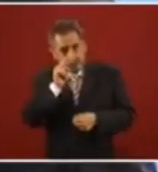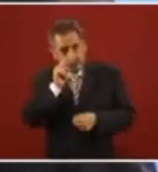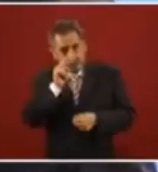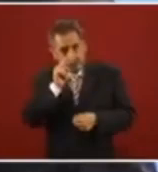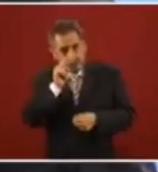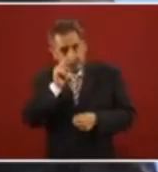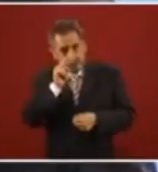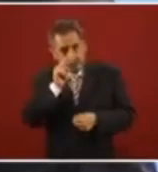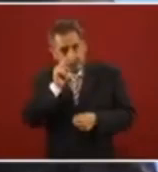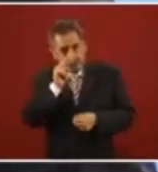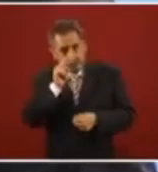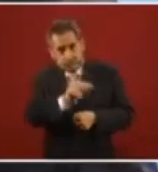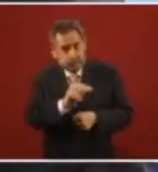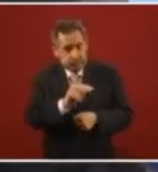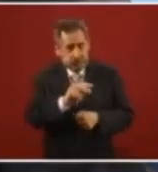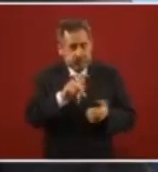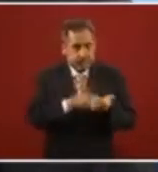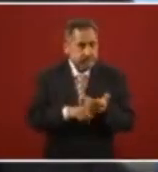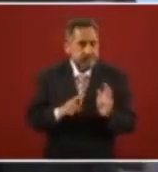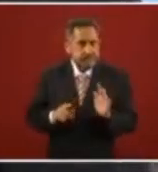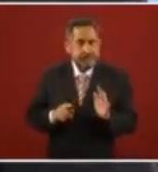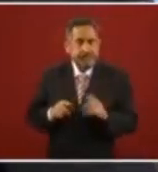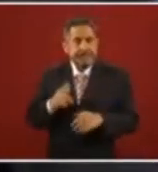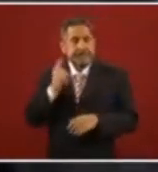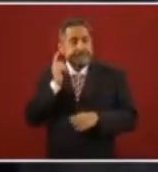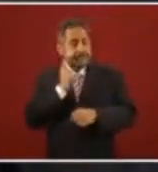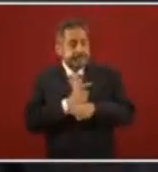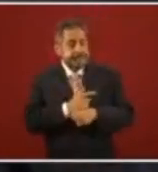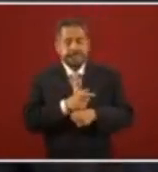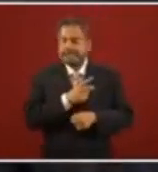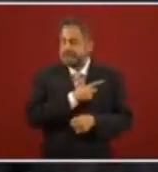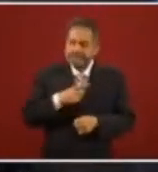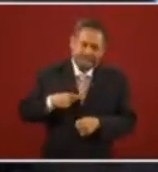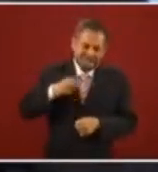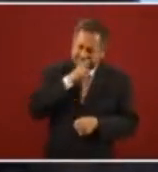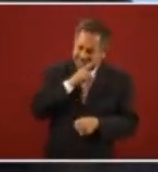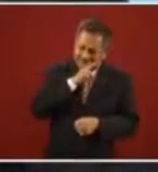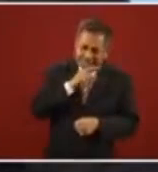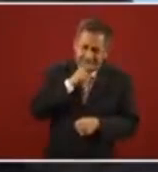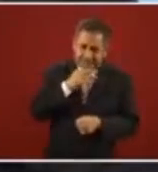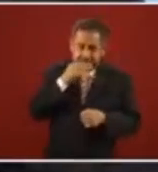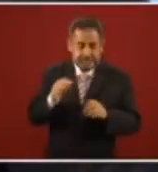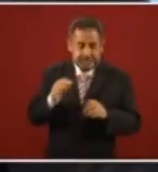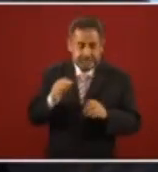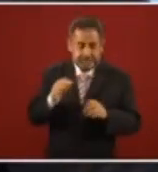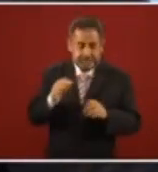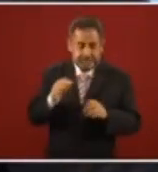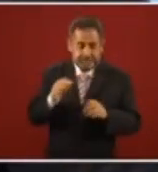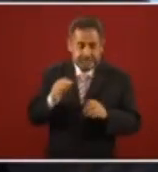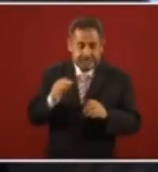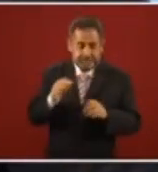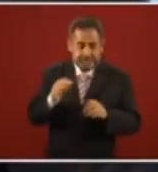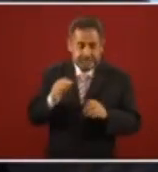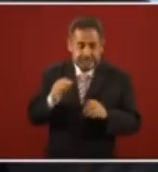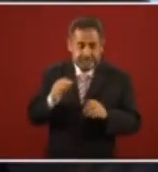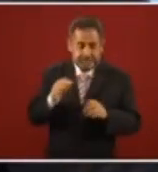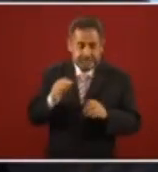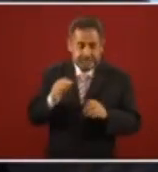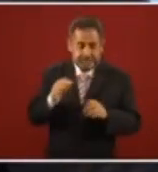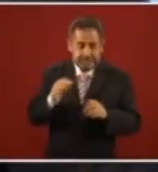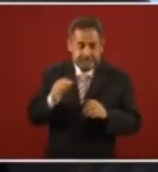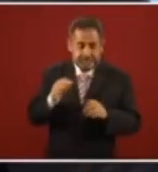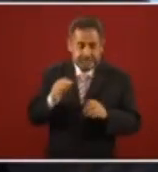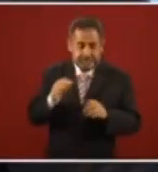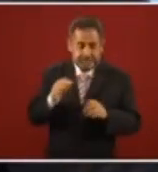...something is happening... ...de las Fuerzas Armadas... ...por supuesto... ...hacemos un cerco de seguridad... ...or maybe it's found